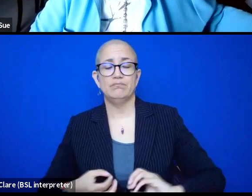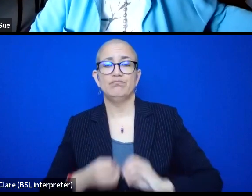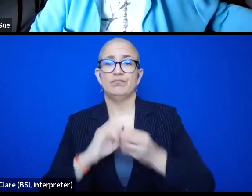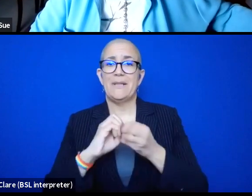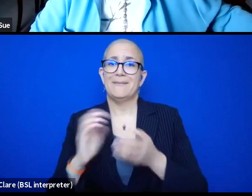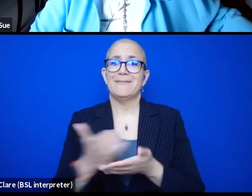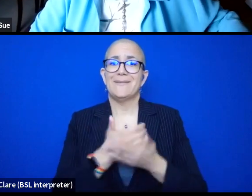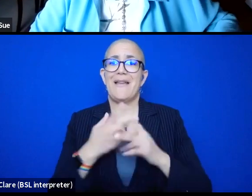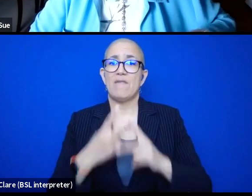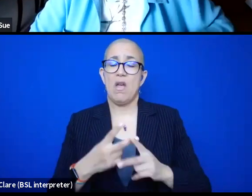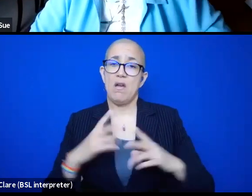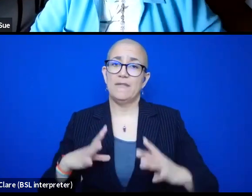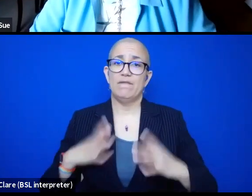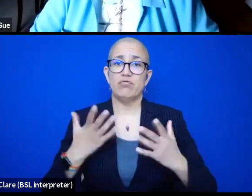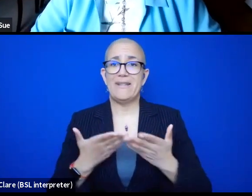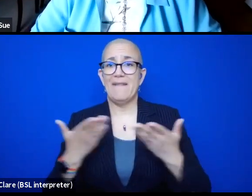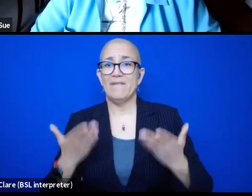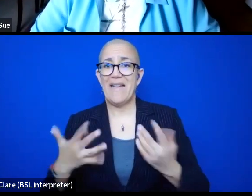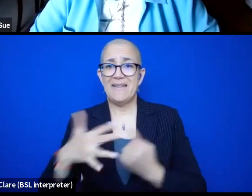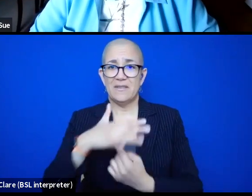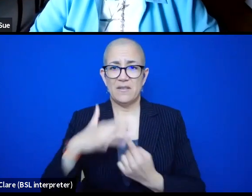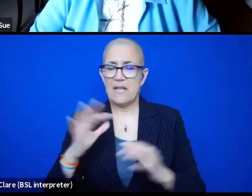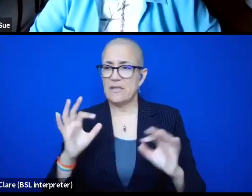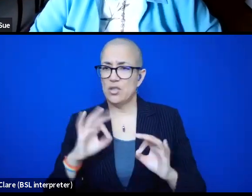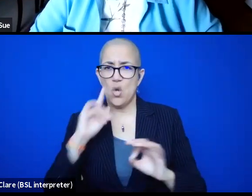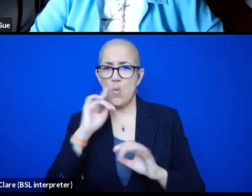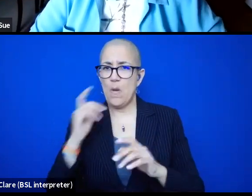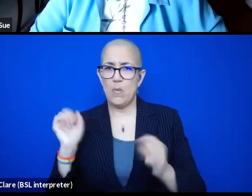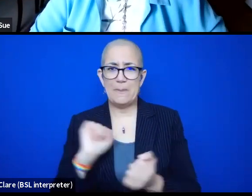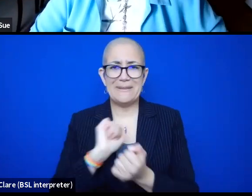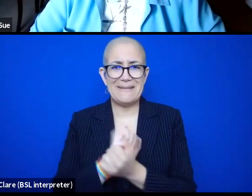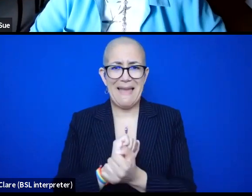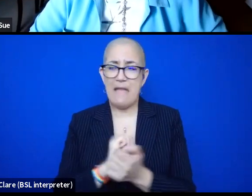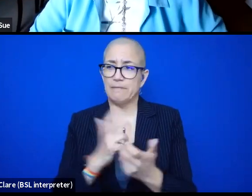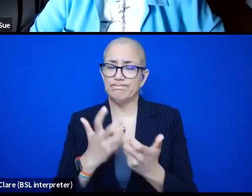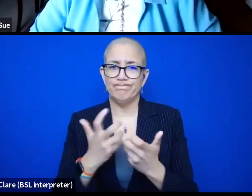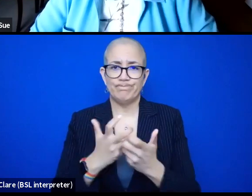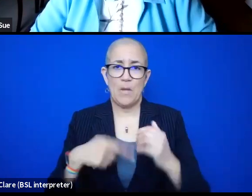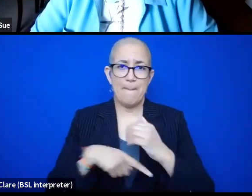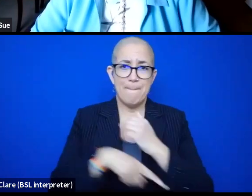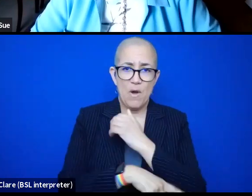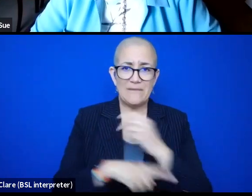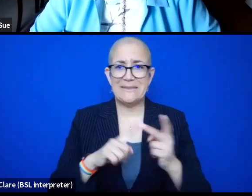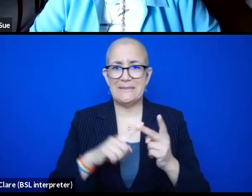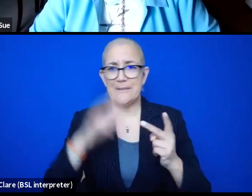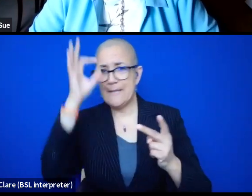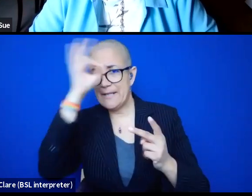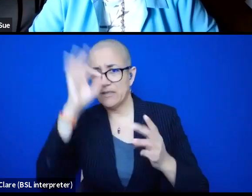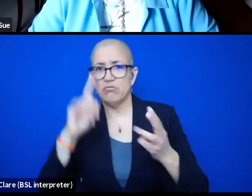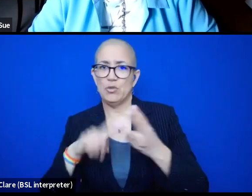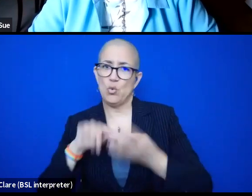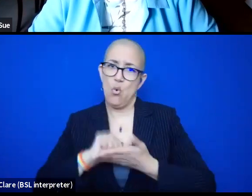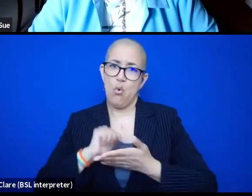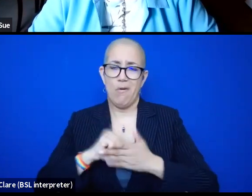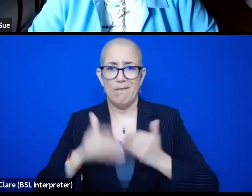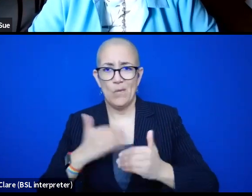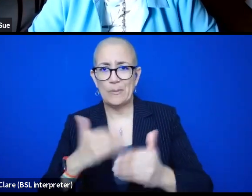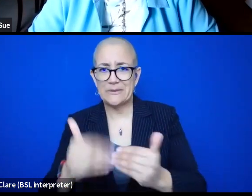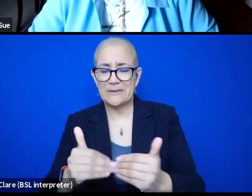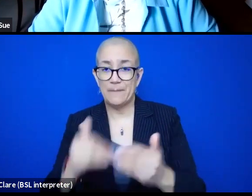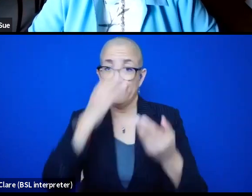fair society in which no one shall be enslaved by poverty, ignorance, or conformity. Education, skills,